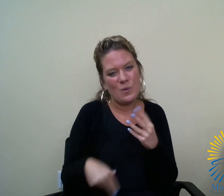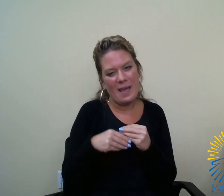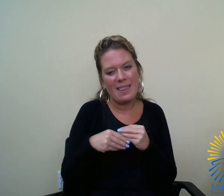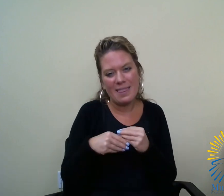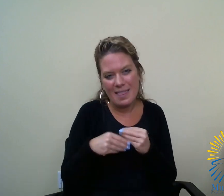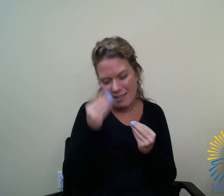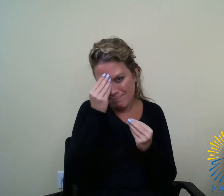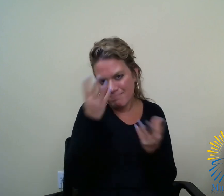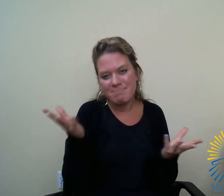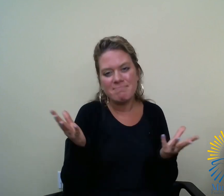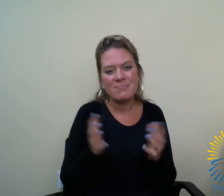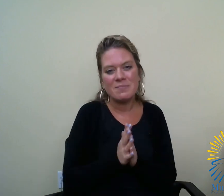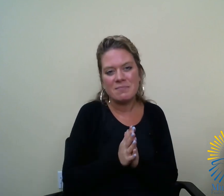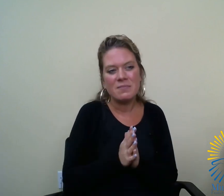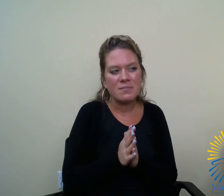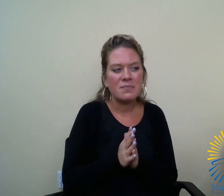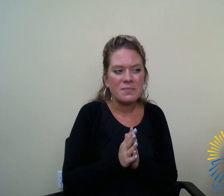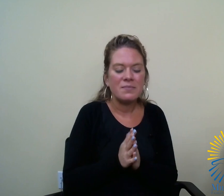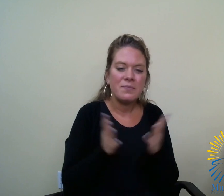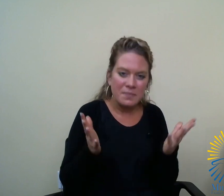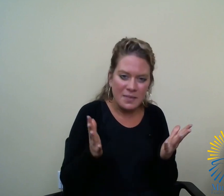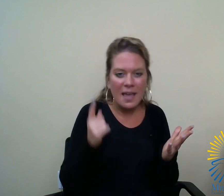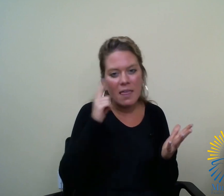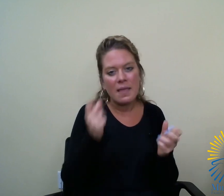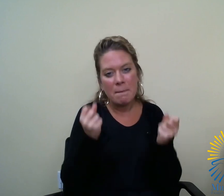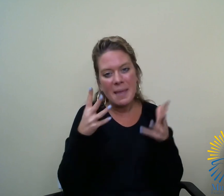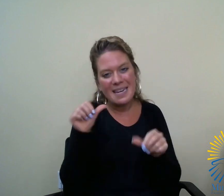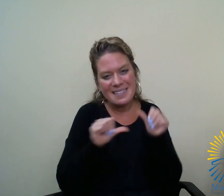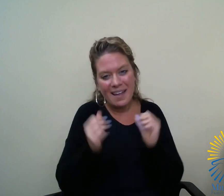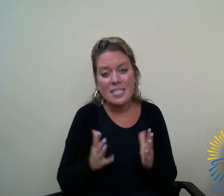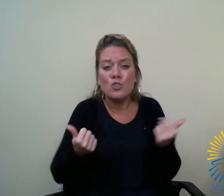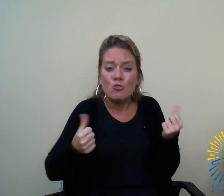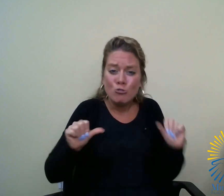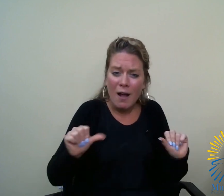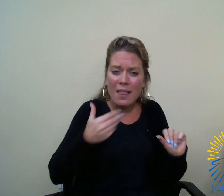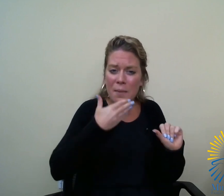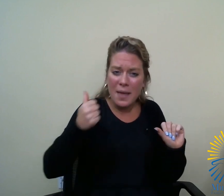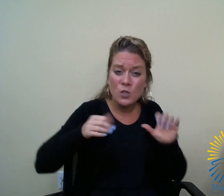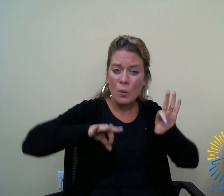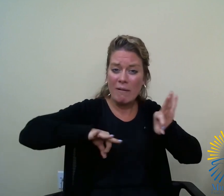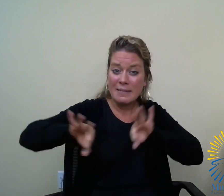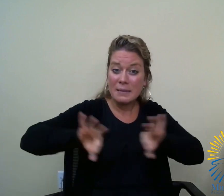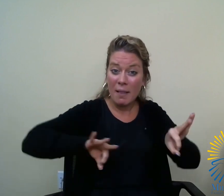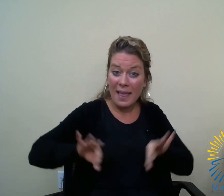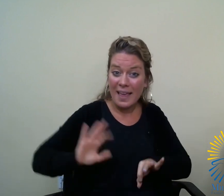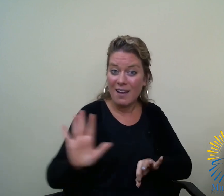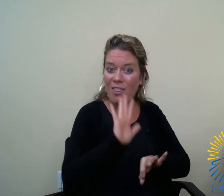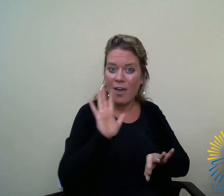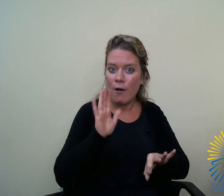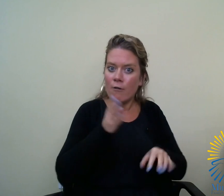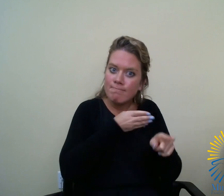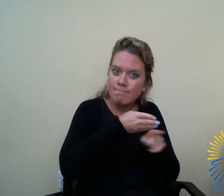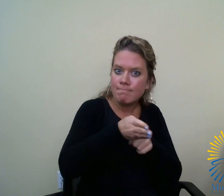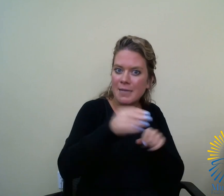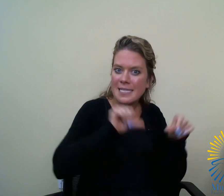of say that we try, I think a lot of scientists do try to talk about their science, but